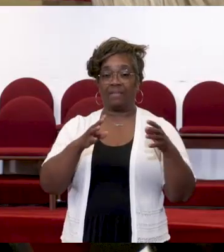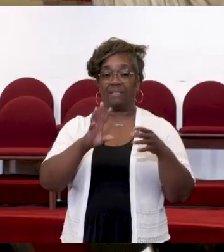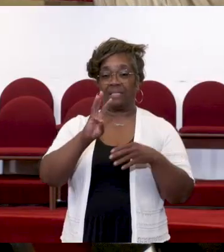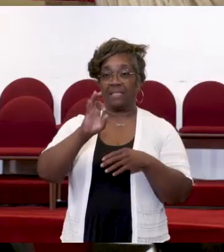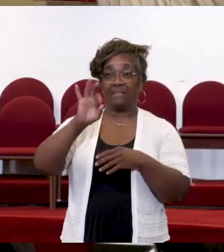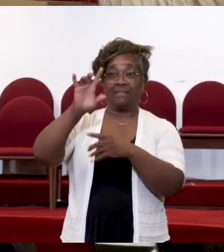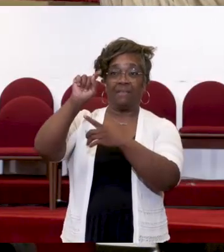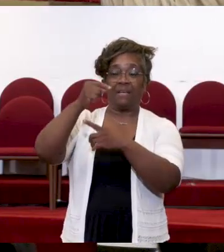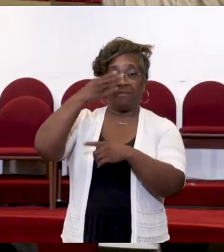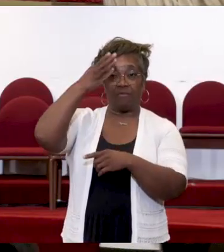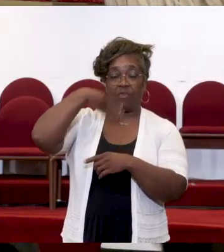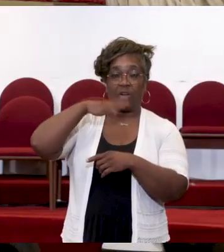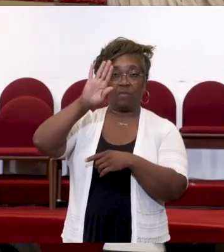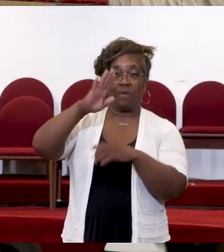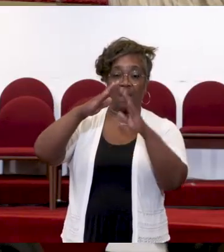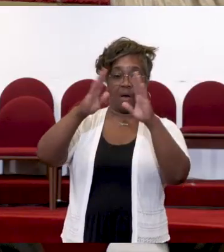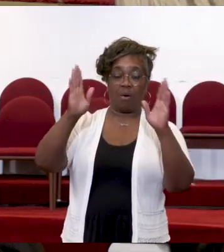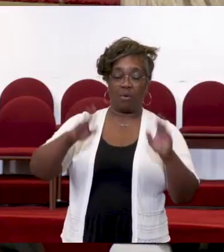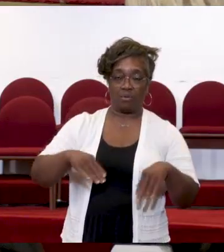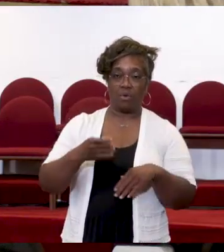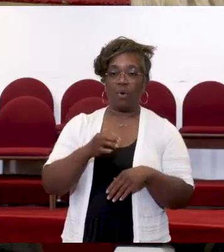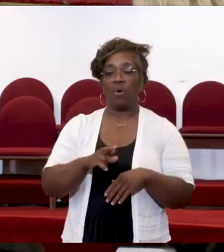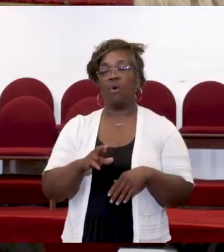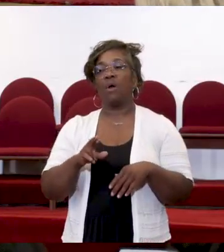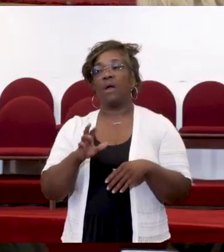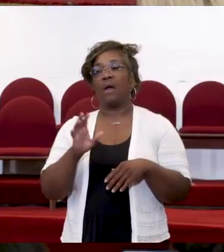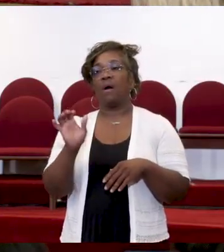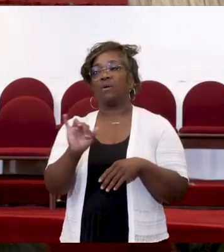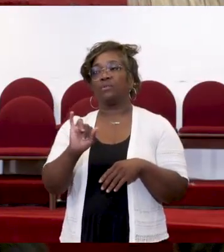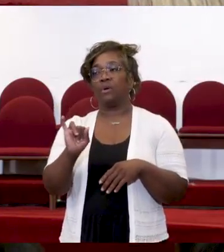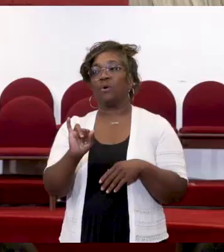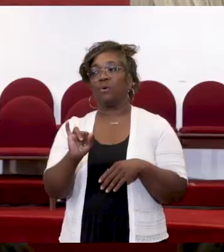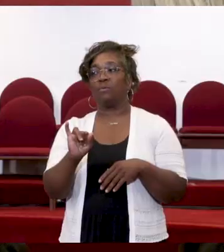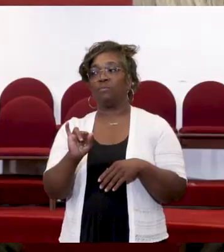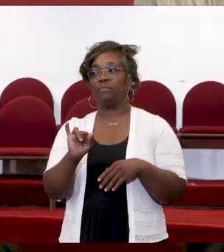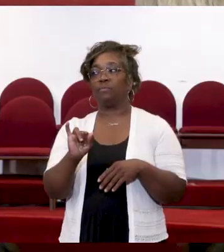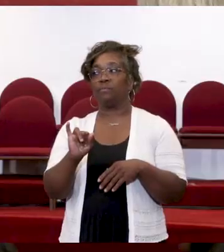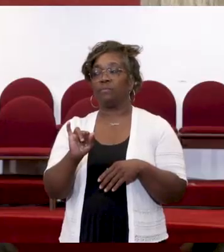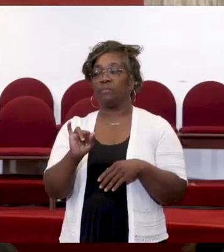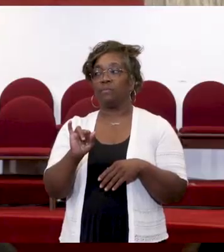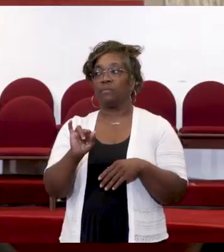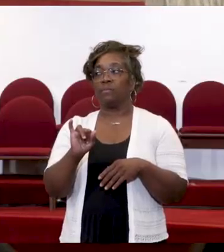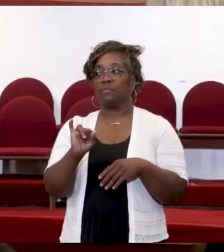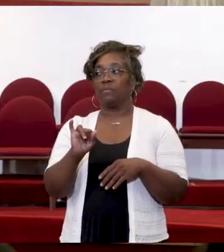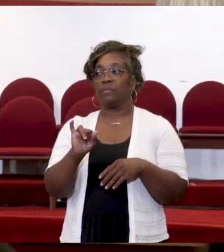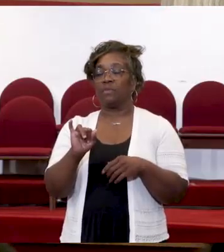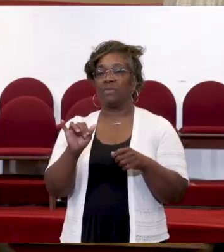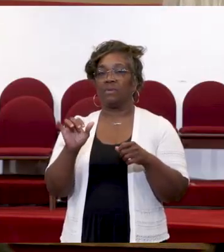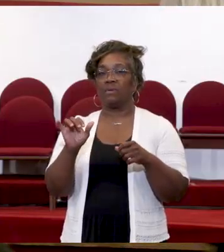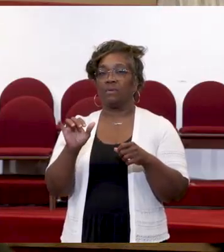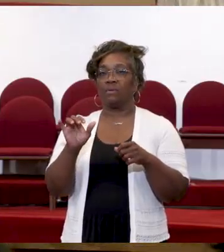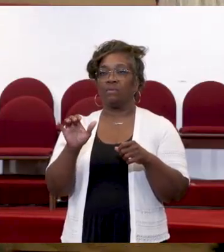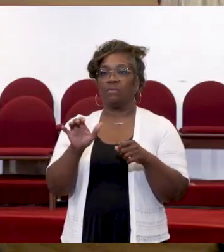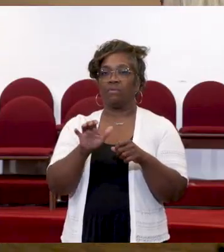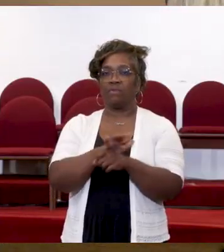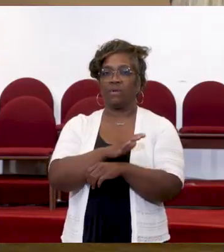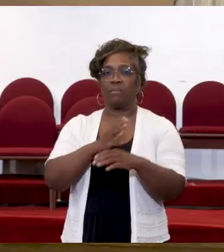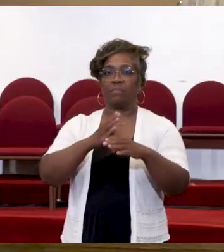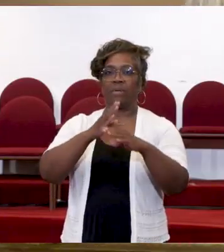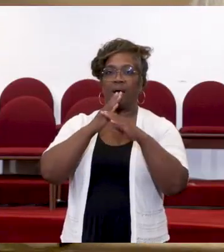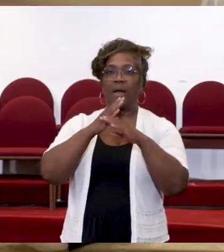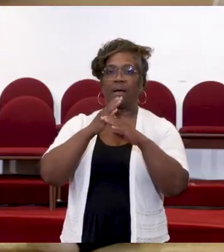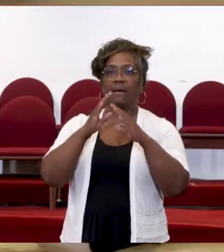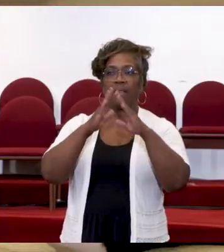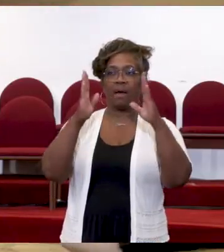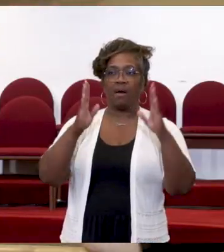as well as completing the entire area of your home? We can't see the houses. I'm going to turn